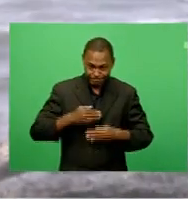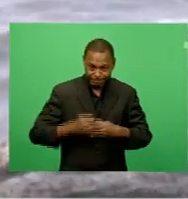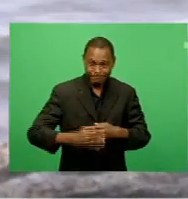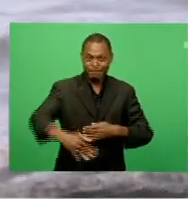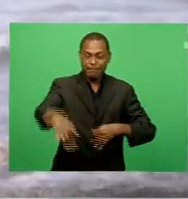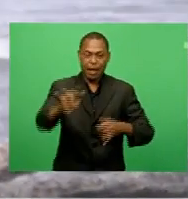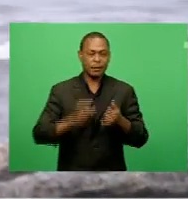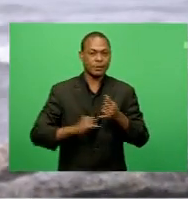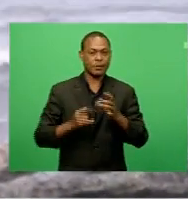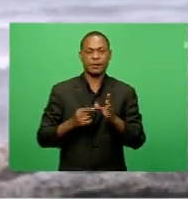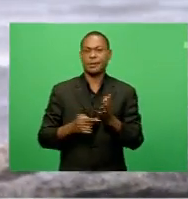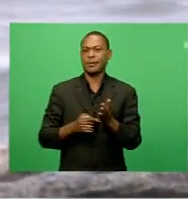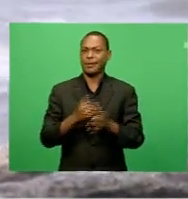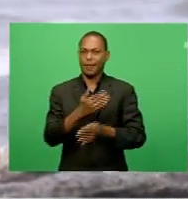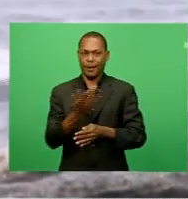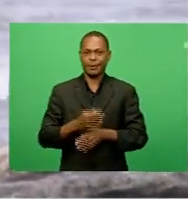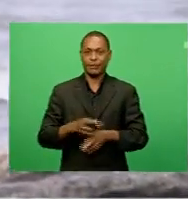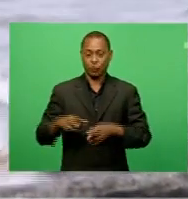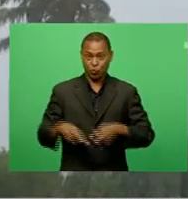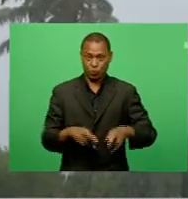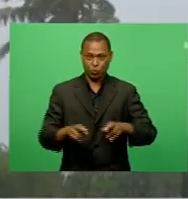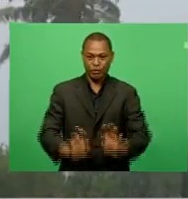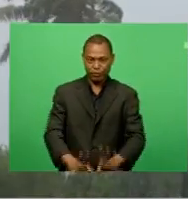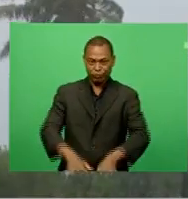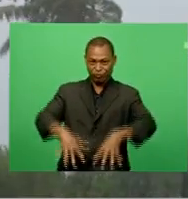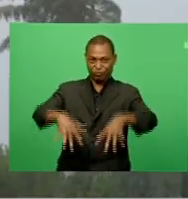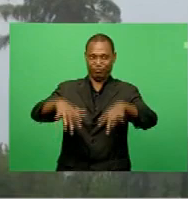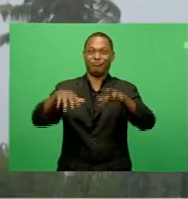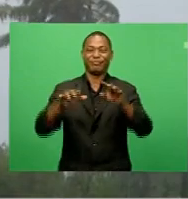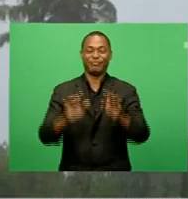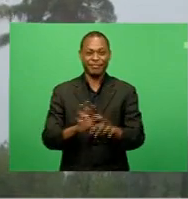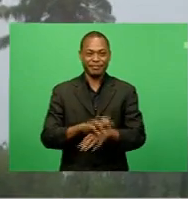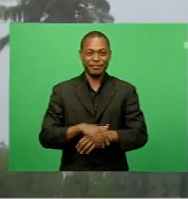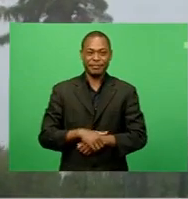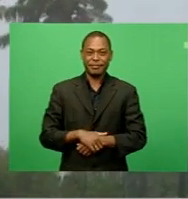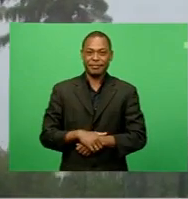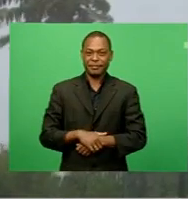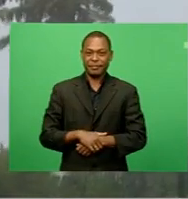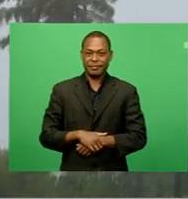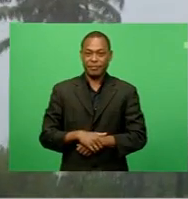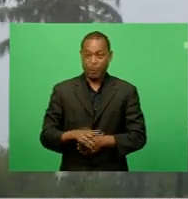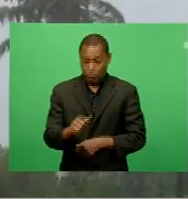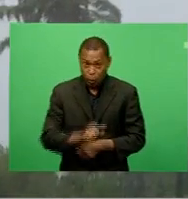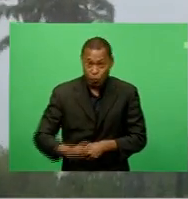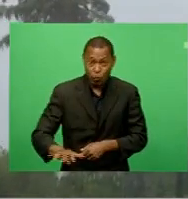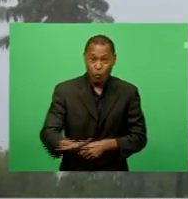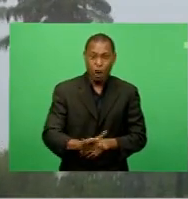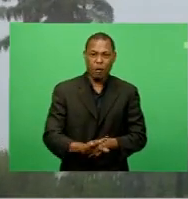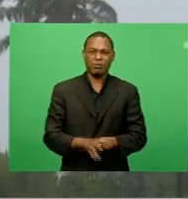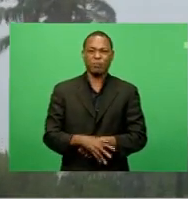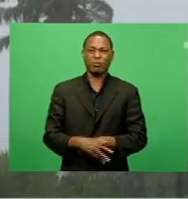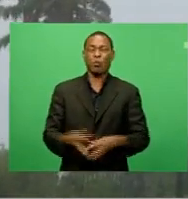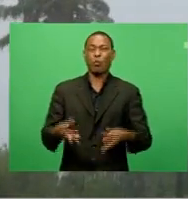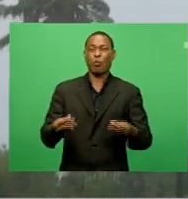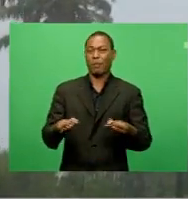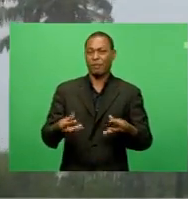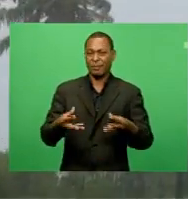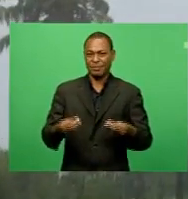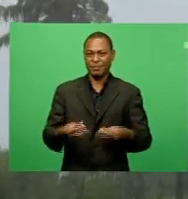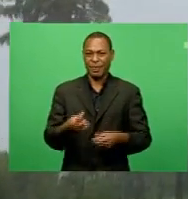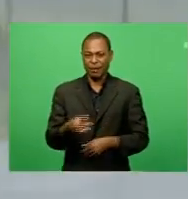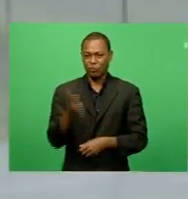there is a risk of river flooding and flash flooding in flood-prone areas. With the ground already saturated, there is also a risk